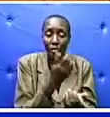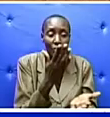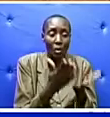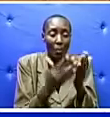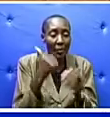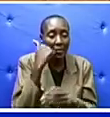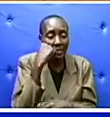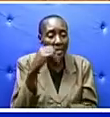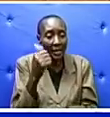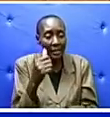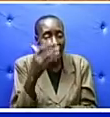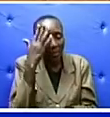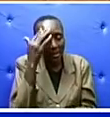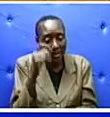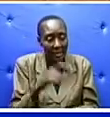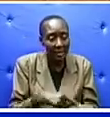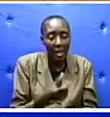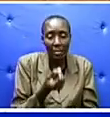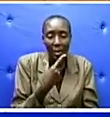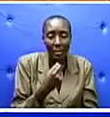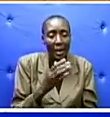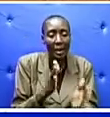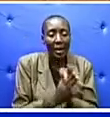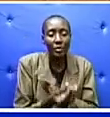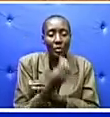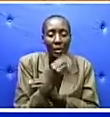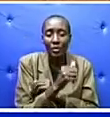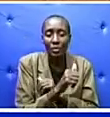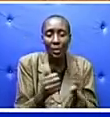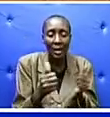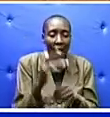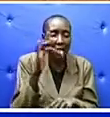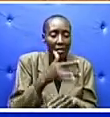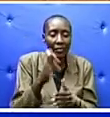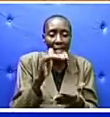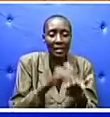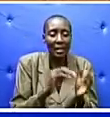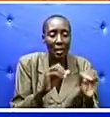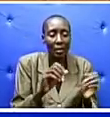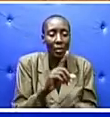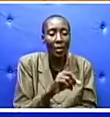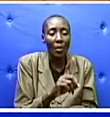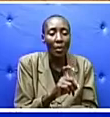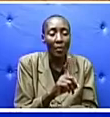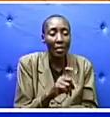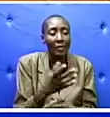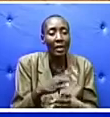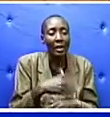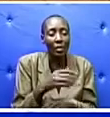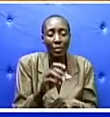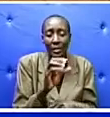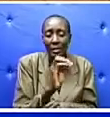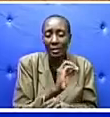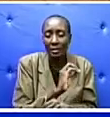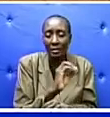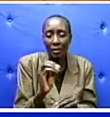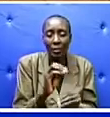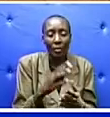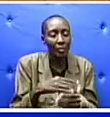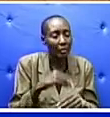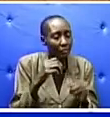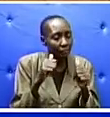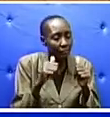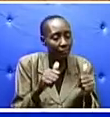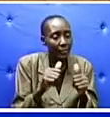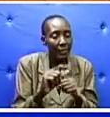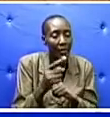once you take your meds, you eat well, you don't reinfect yourself, your viral load is constant at zero and you're good to go. First, people need to